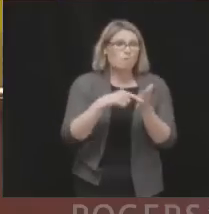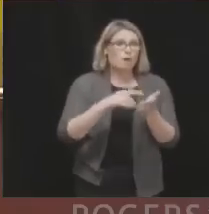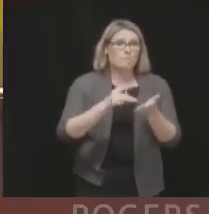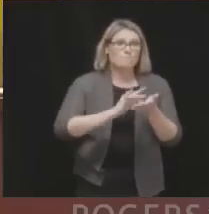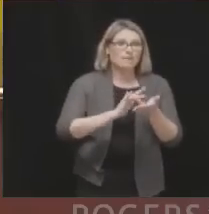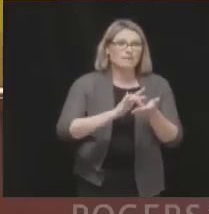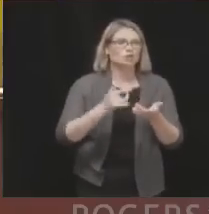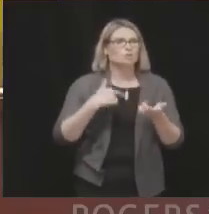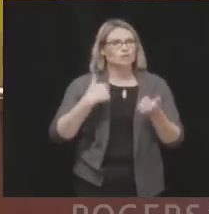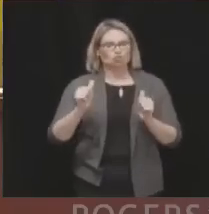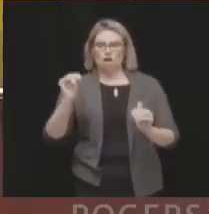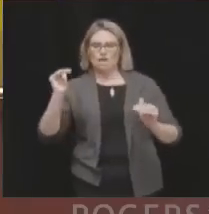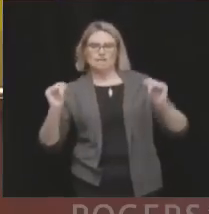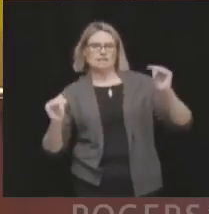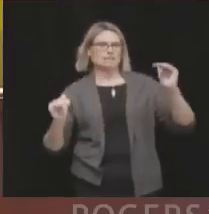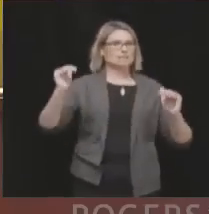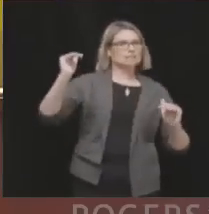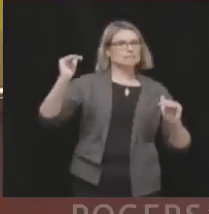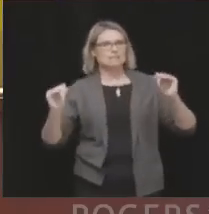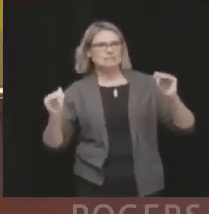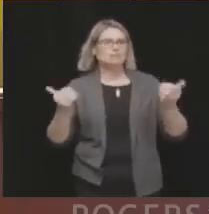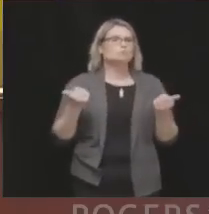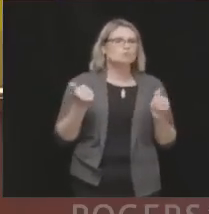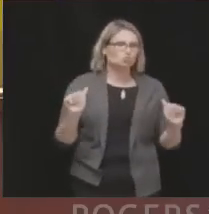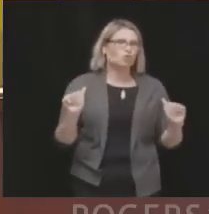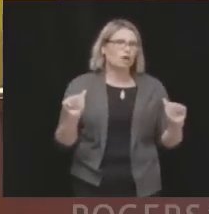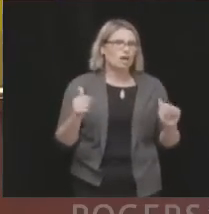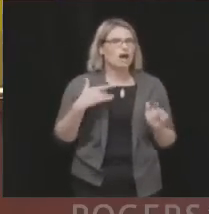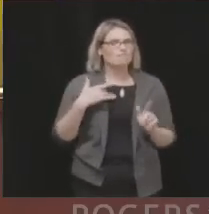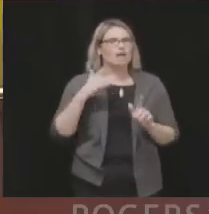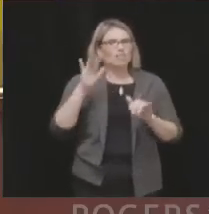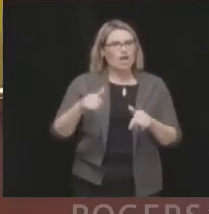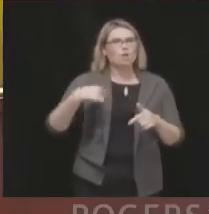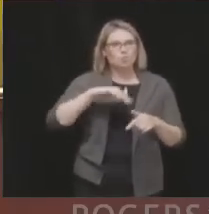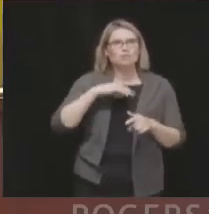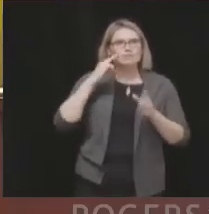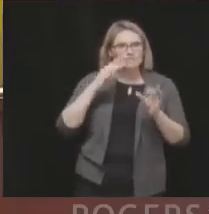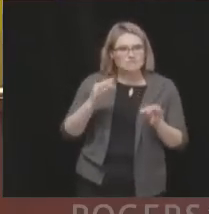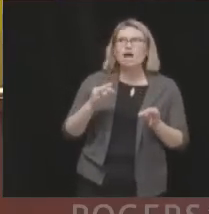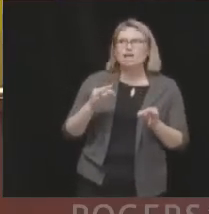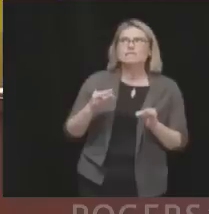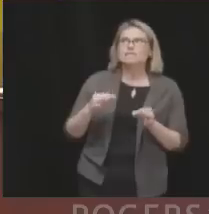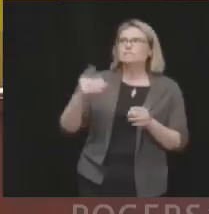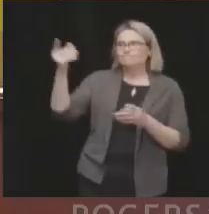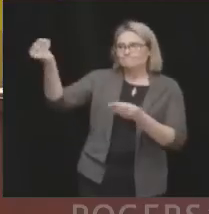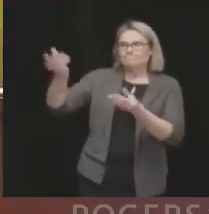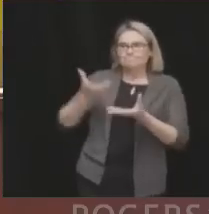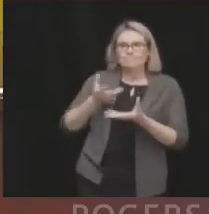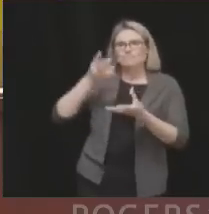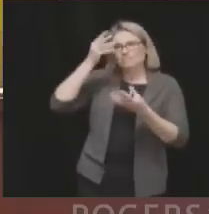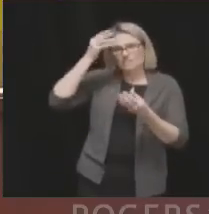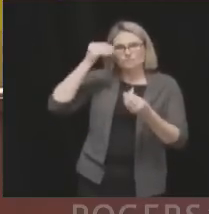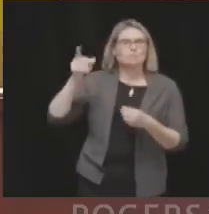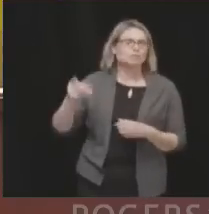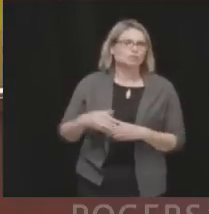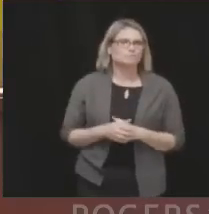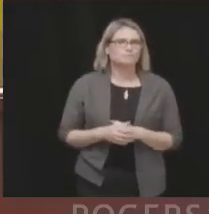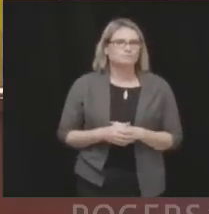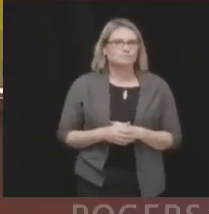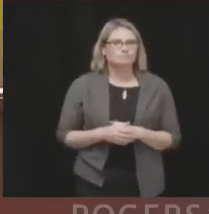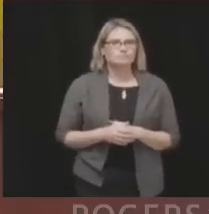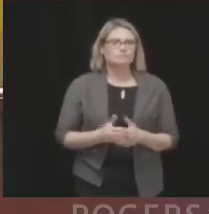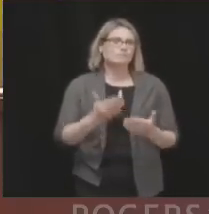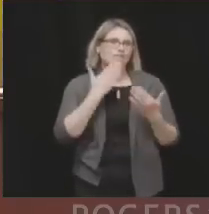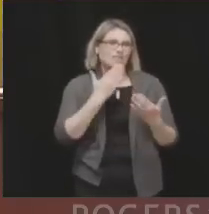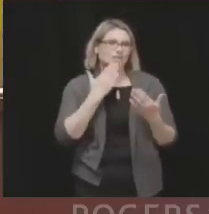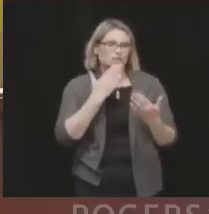Hi, Premier. Hi, Dr. Russell. This question is about the bars, the differences between bars and restaurants. I'm wondering,